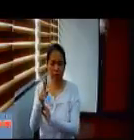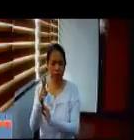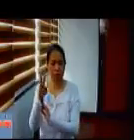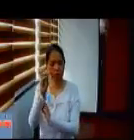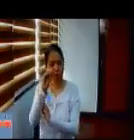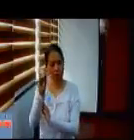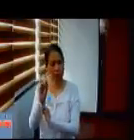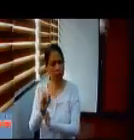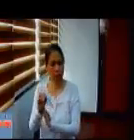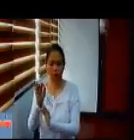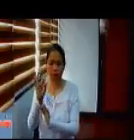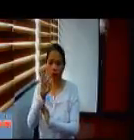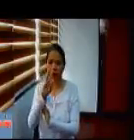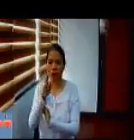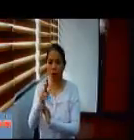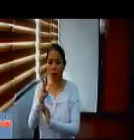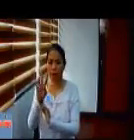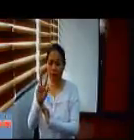was 43%.